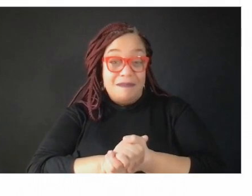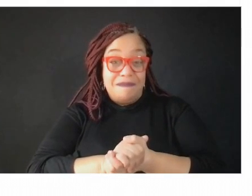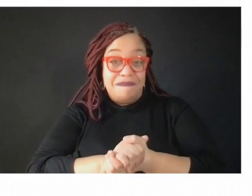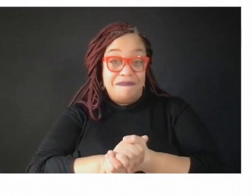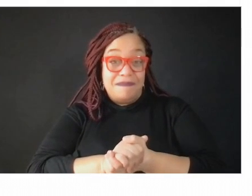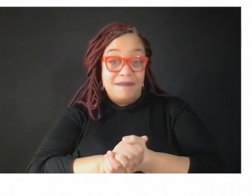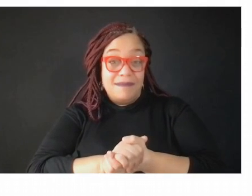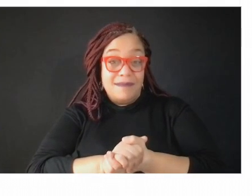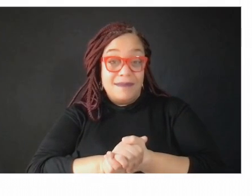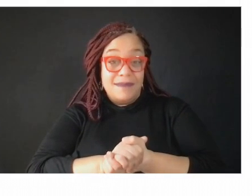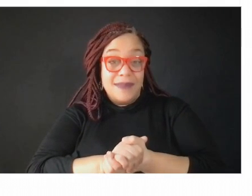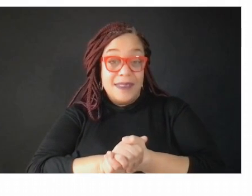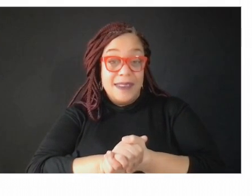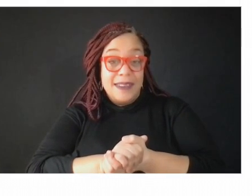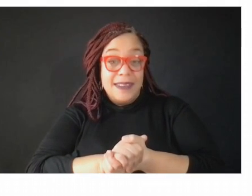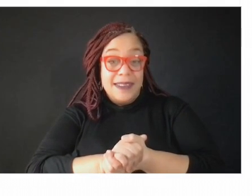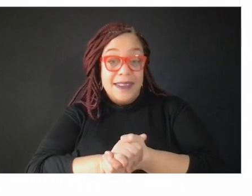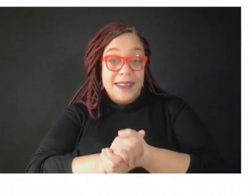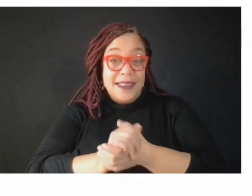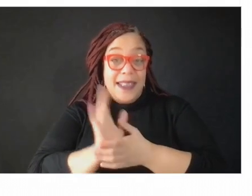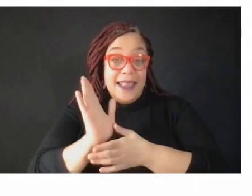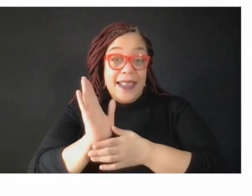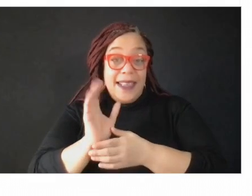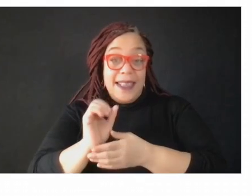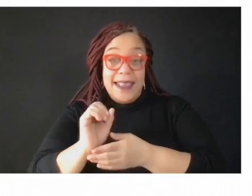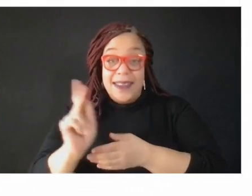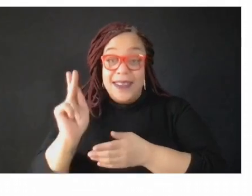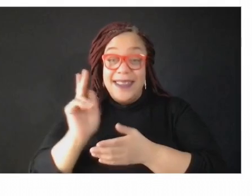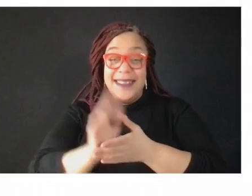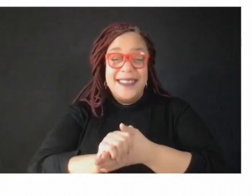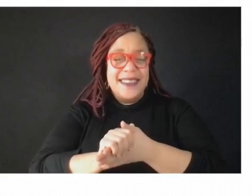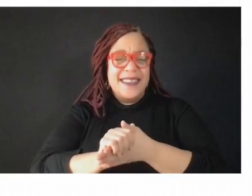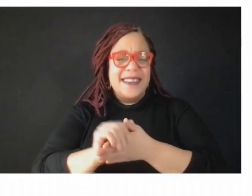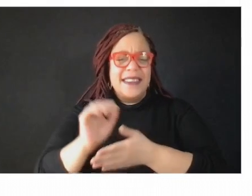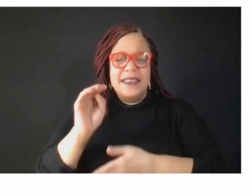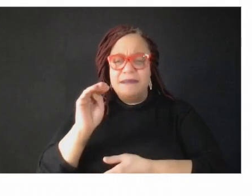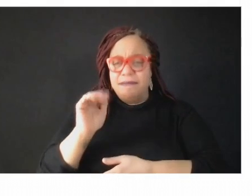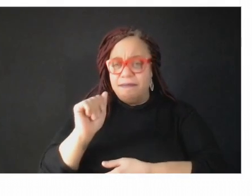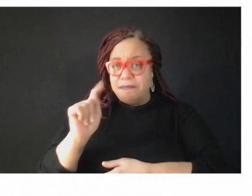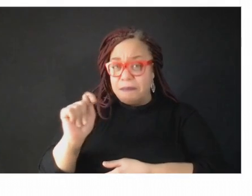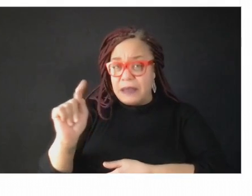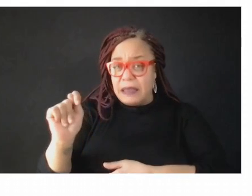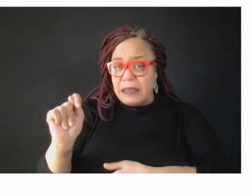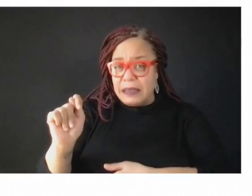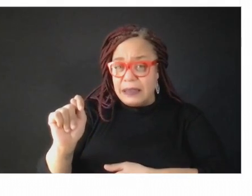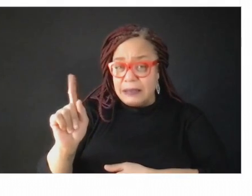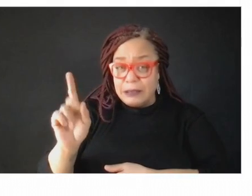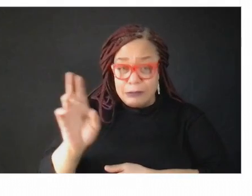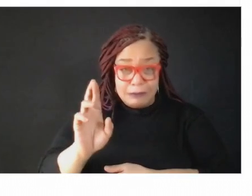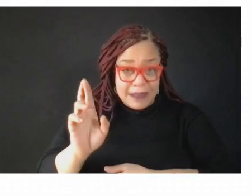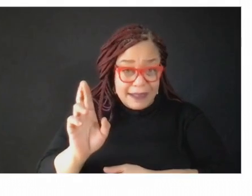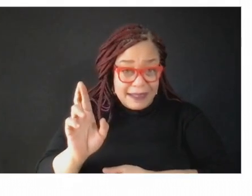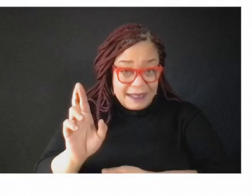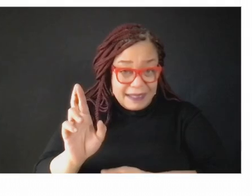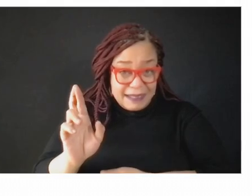okay. So, Matt, am I Matt Sheehan? Am I ready to go?